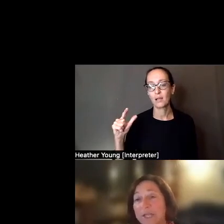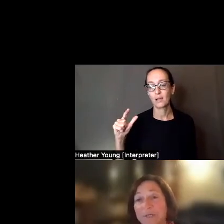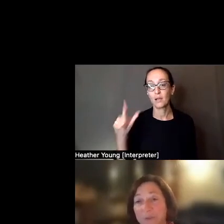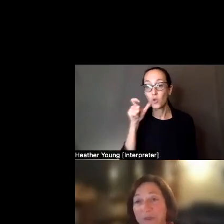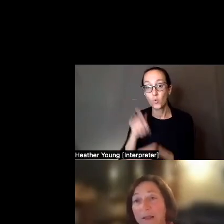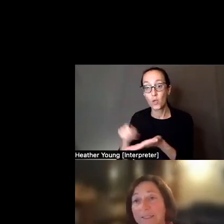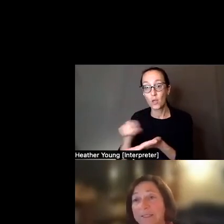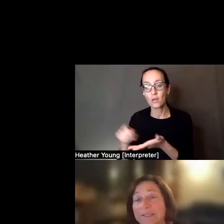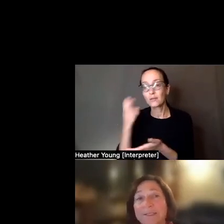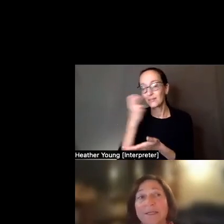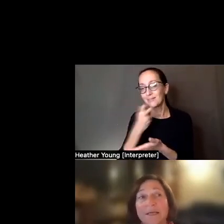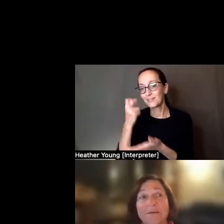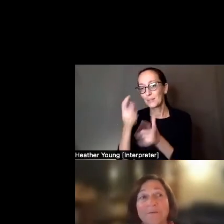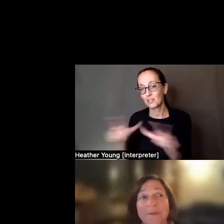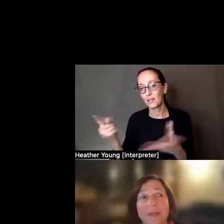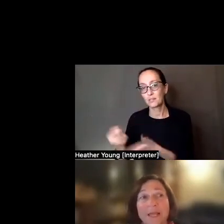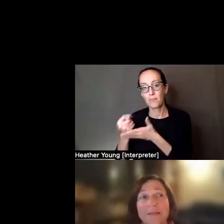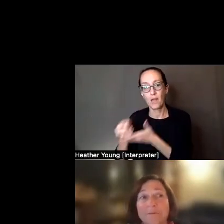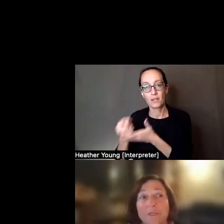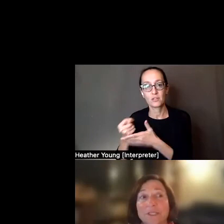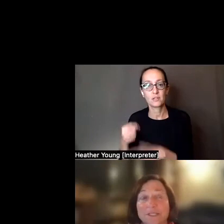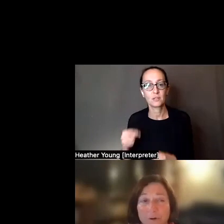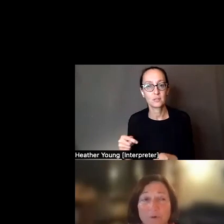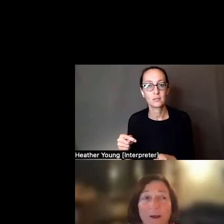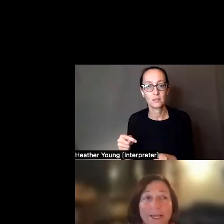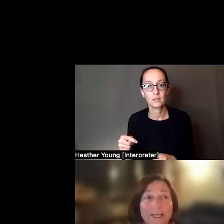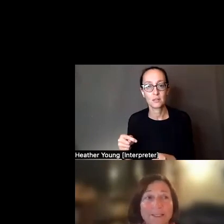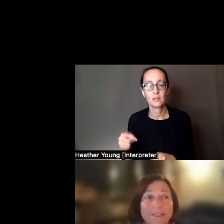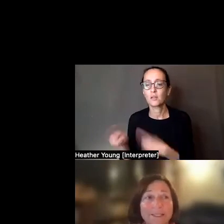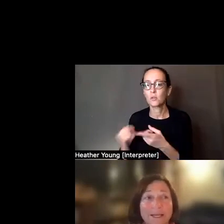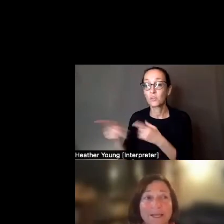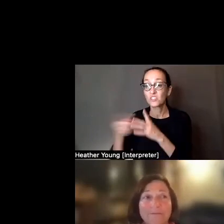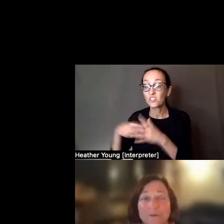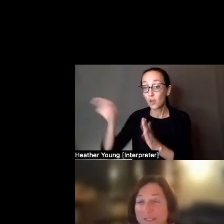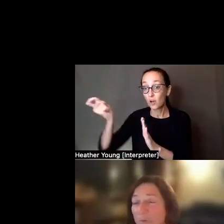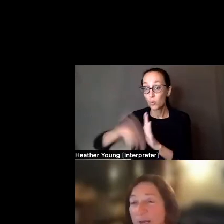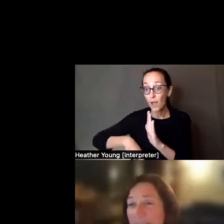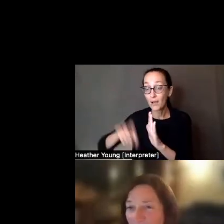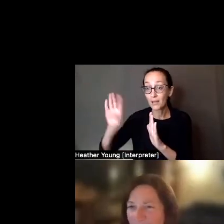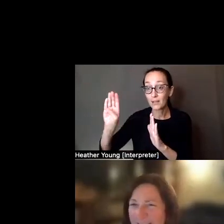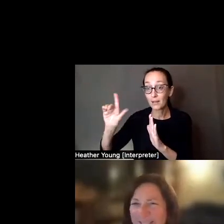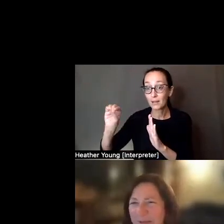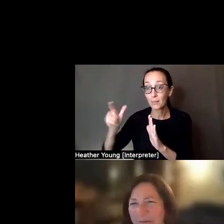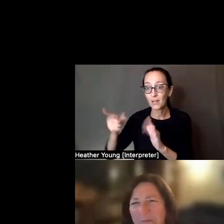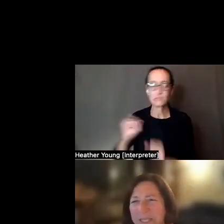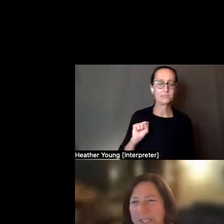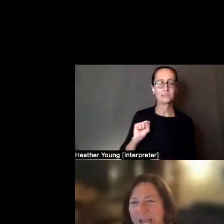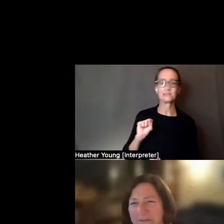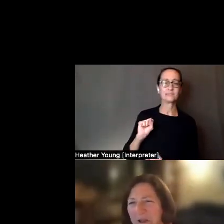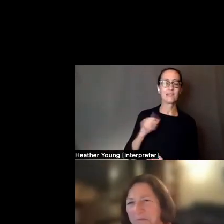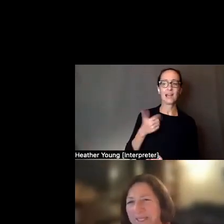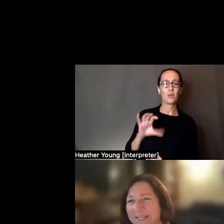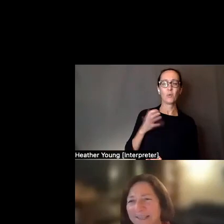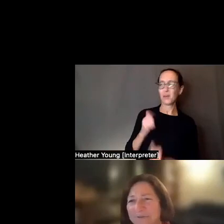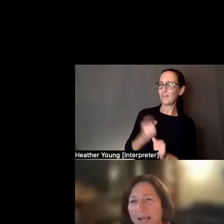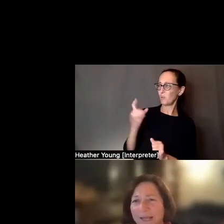speech language pathologist. And when she started writing it, she at first didn't want to do it because she said, but everybody should have